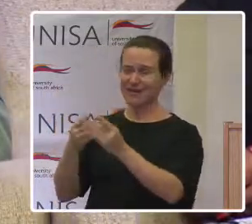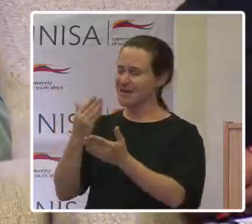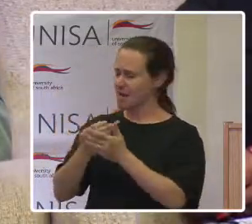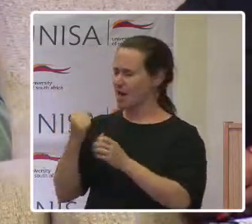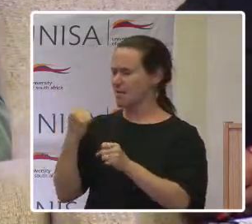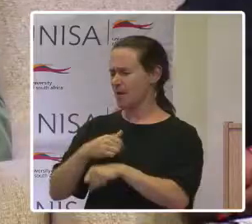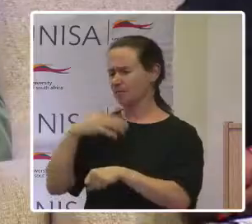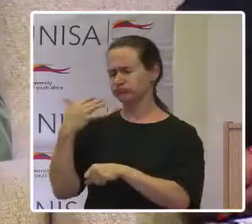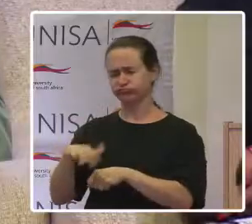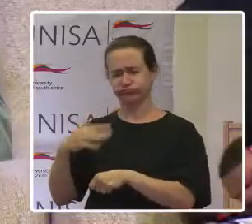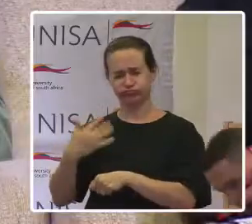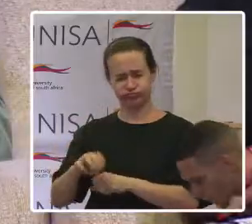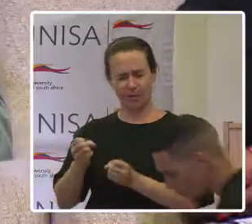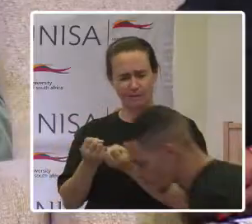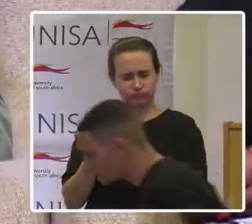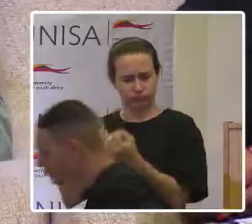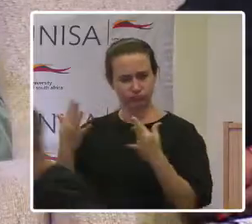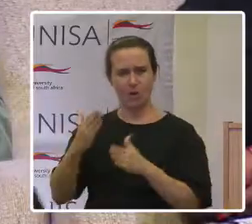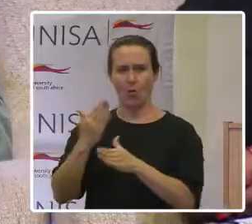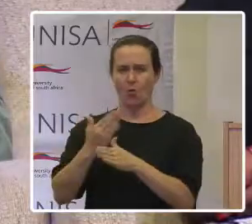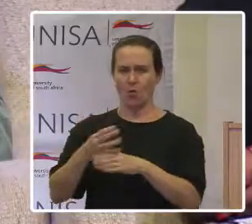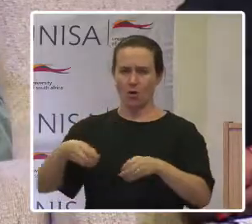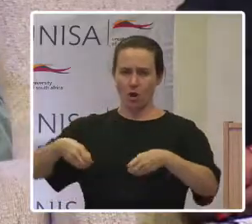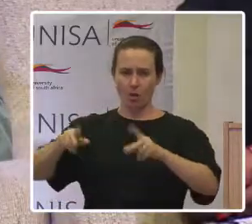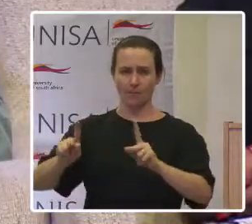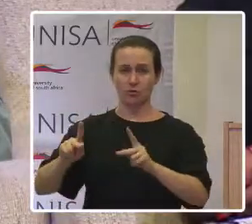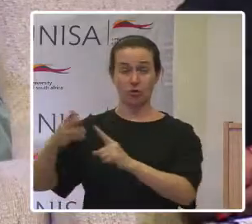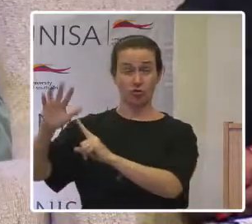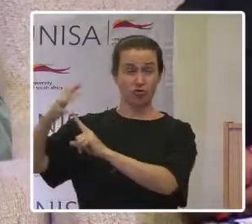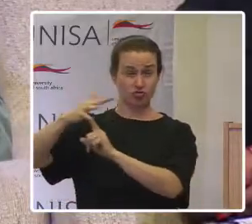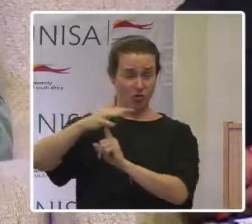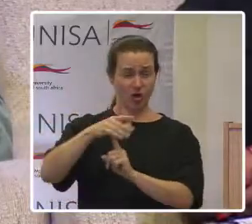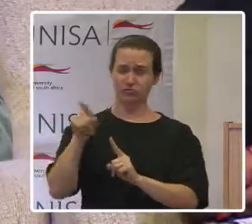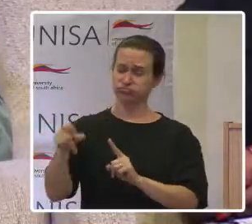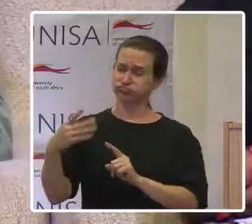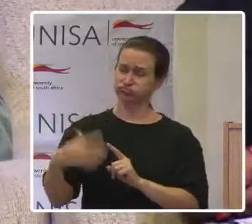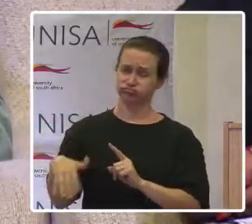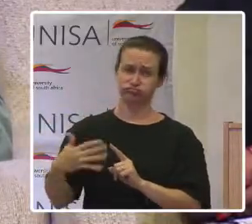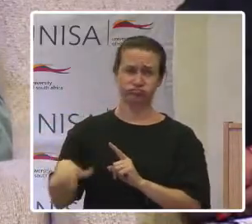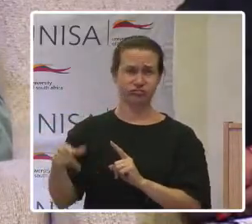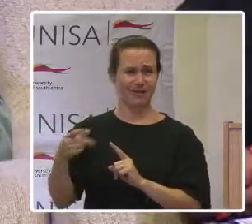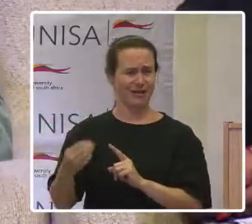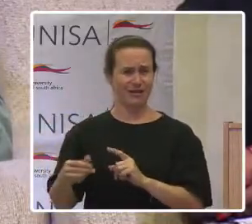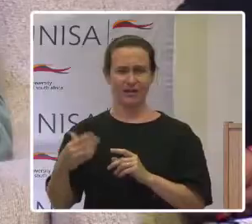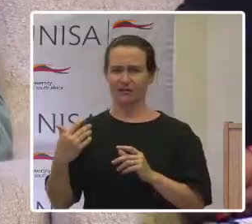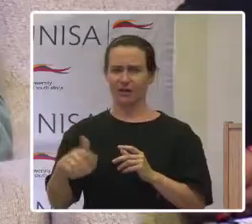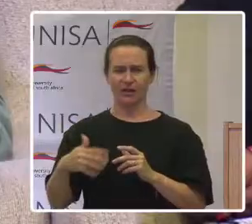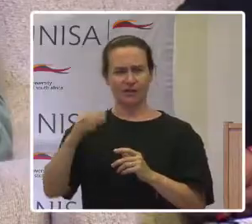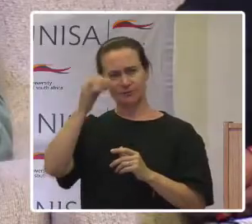massive employment for people. Drones do have an insane and